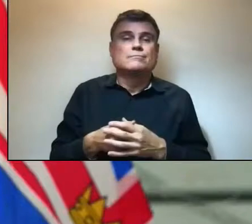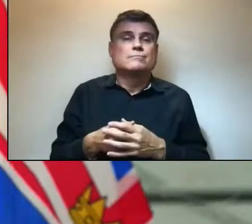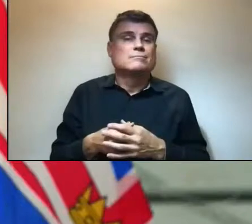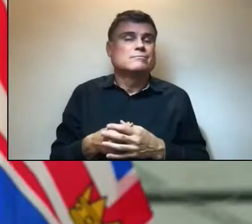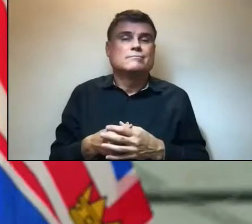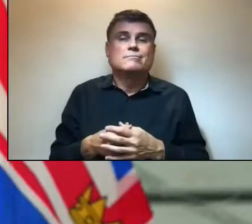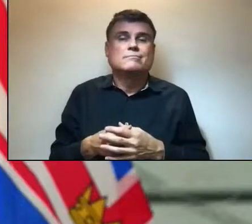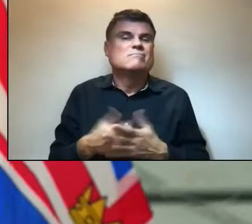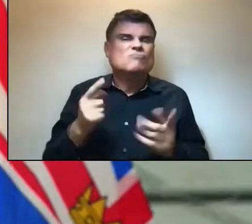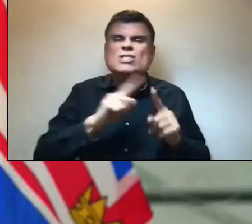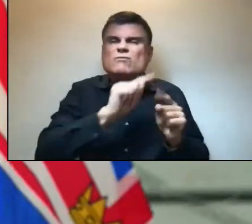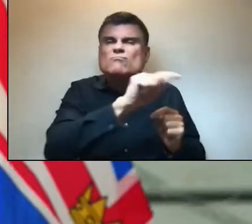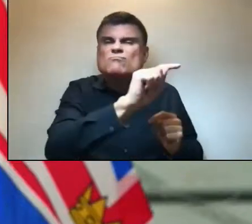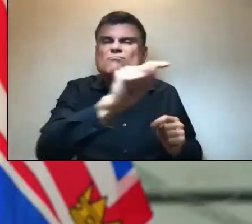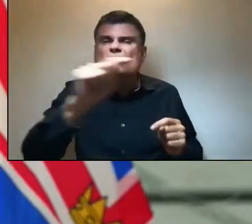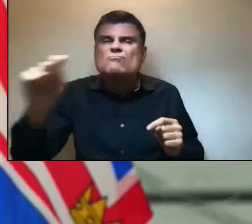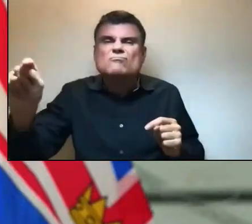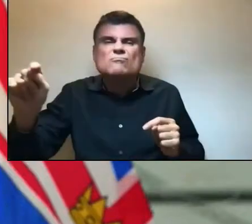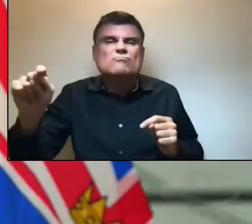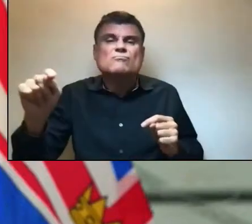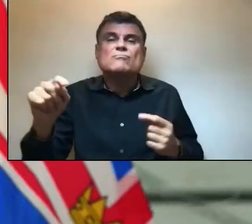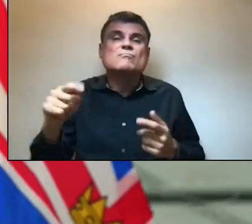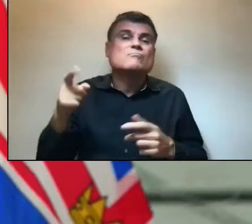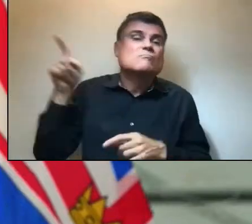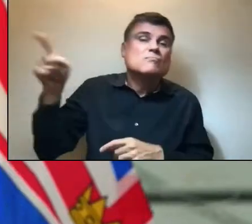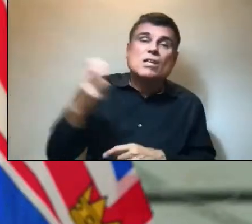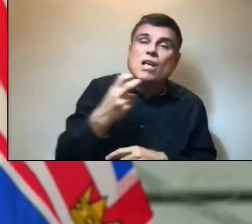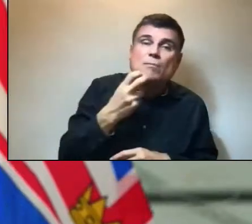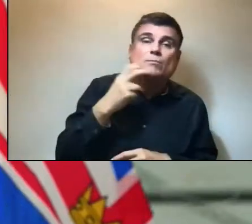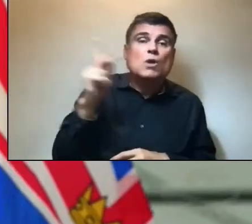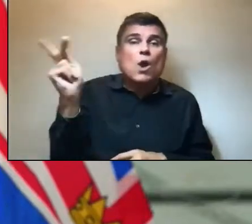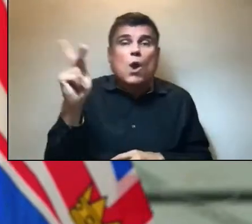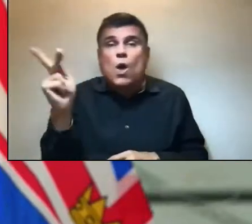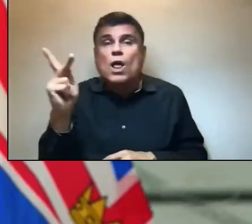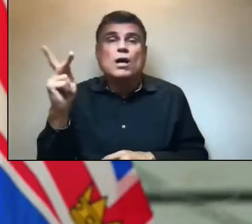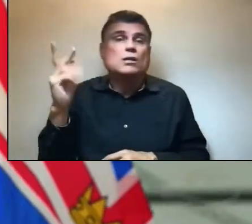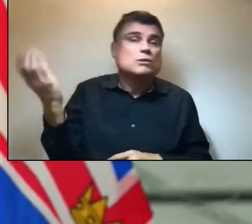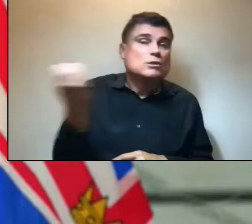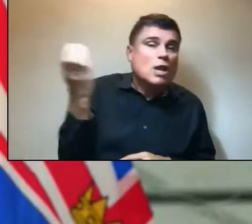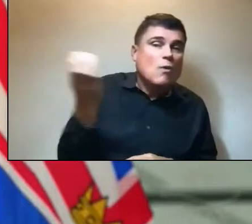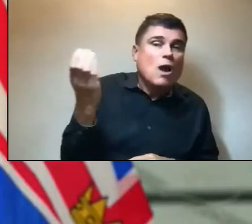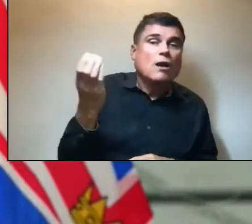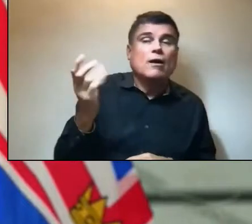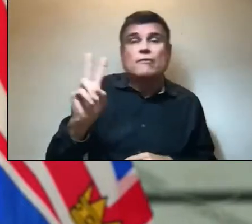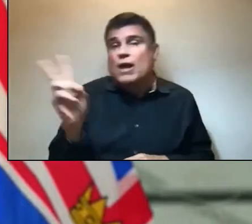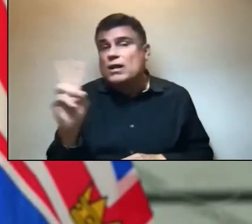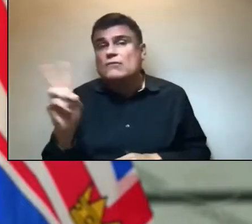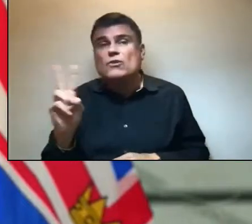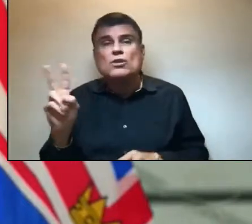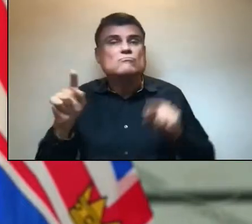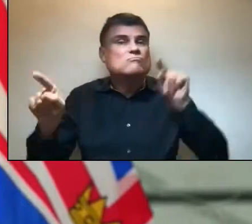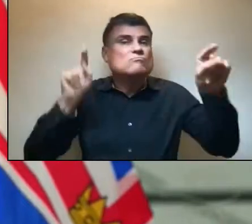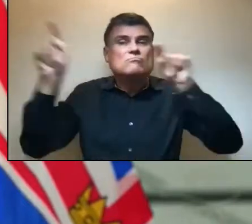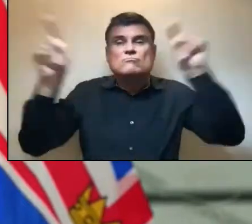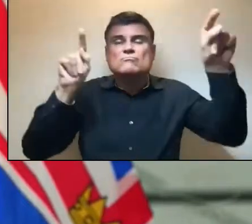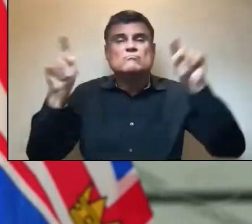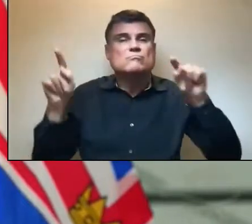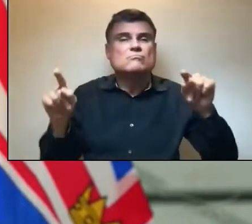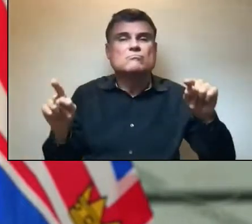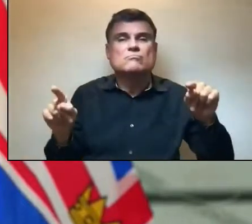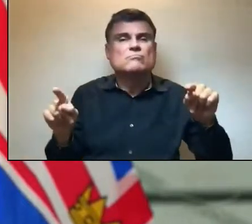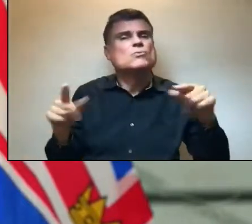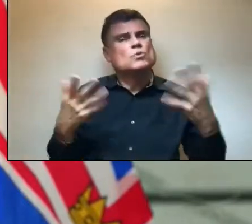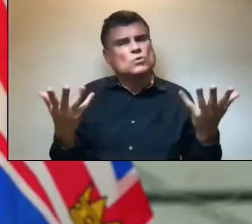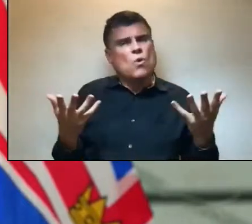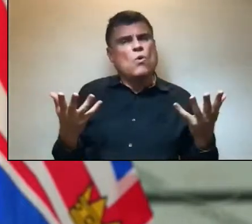And it is designed for those things where there are alternatives for people. So you can do takeaway, you can